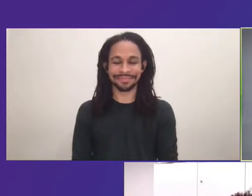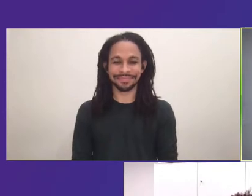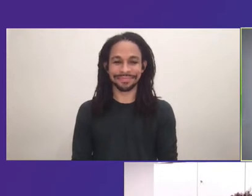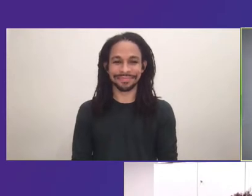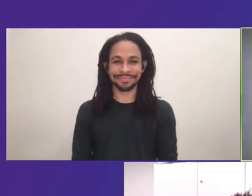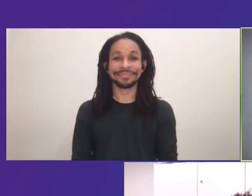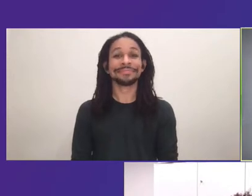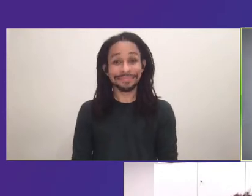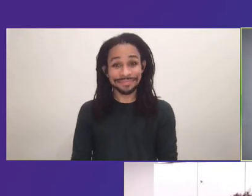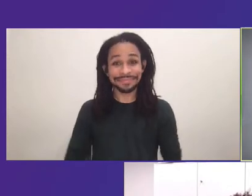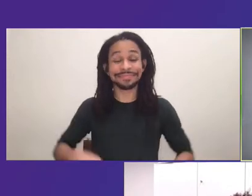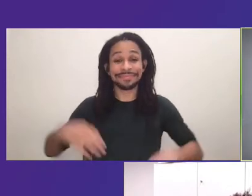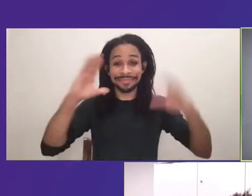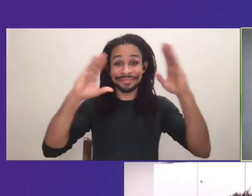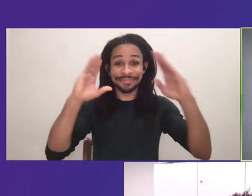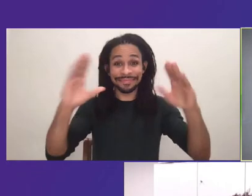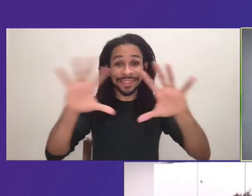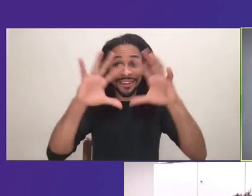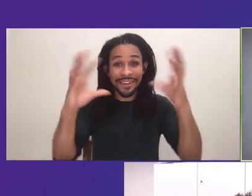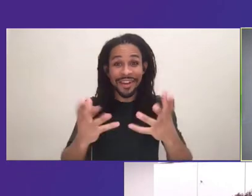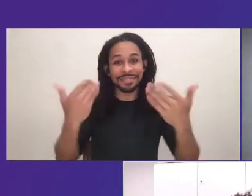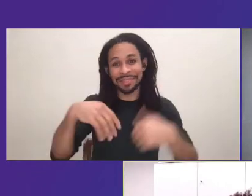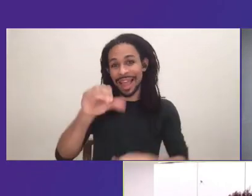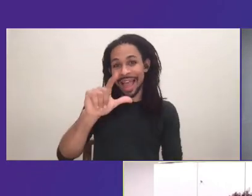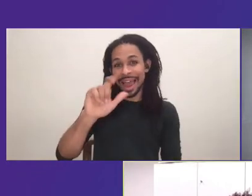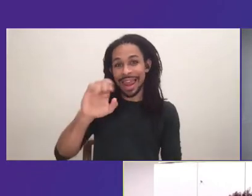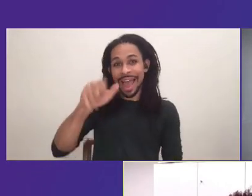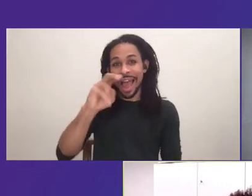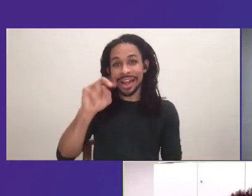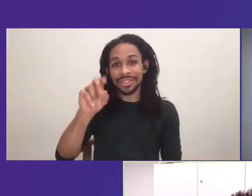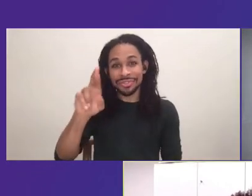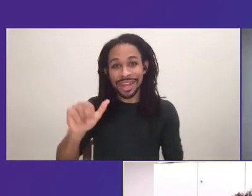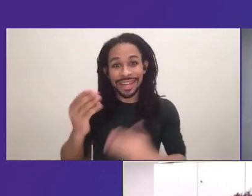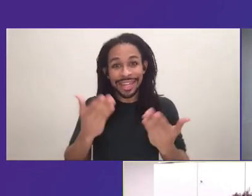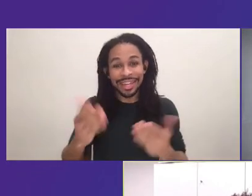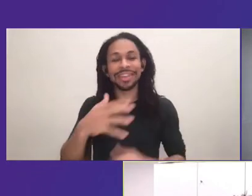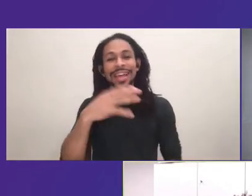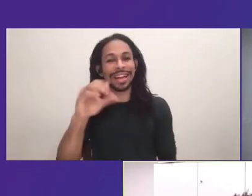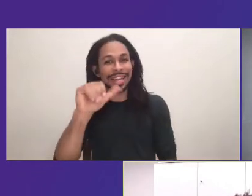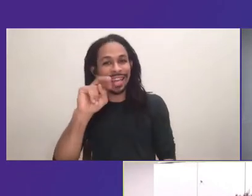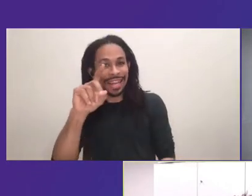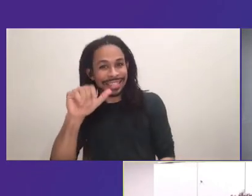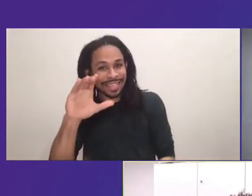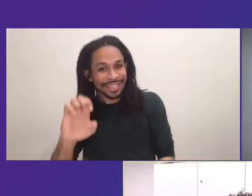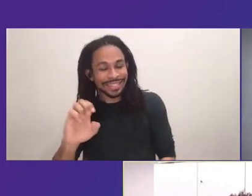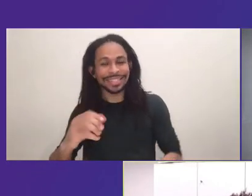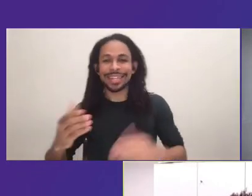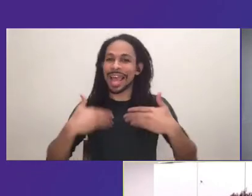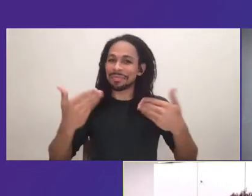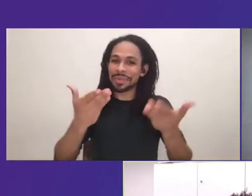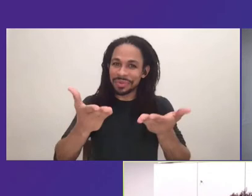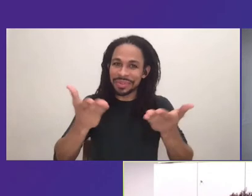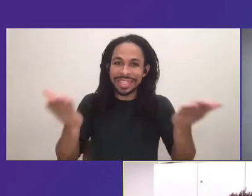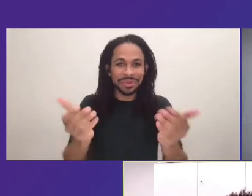Hello, everyone. Alejandra here. Hi, it's Candace. I'm so glad you're here with us.